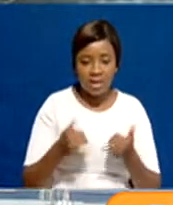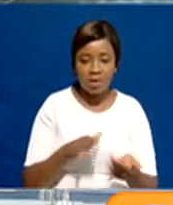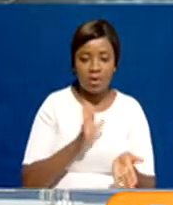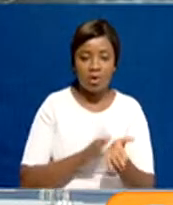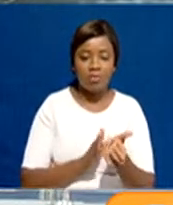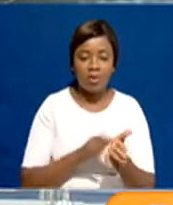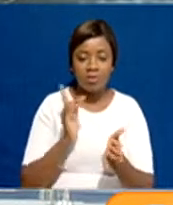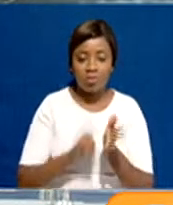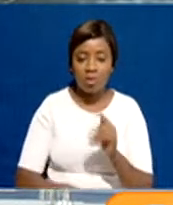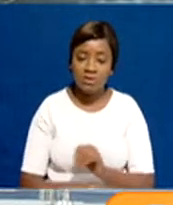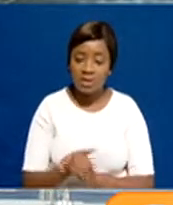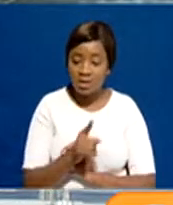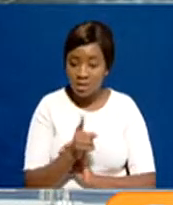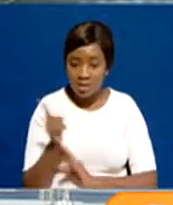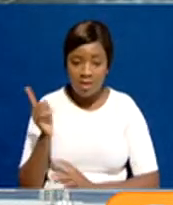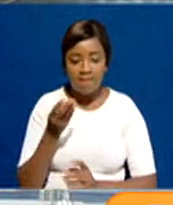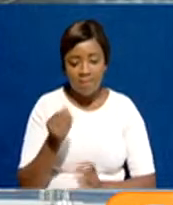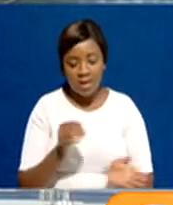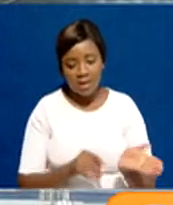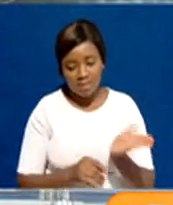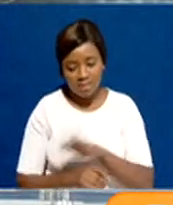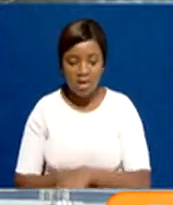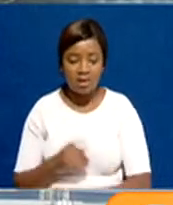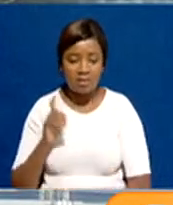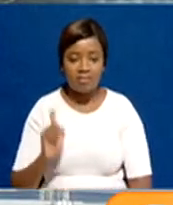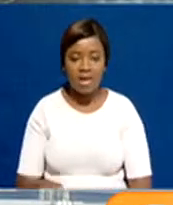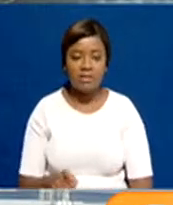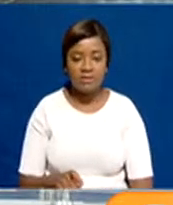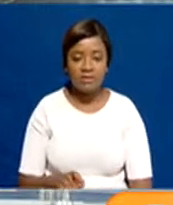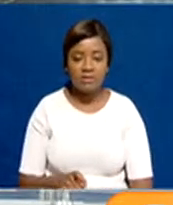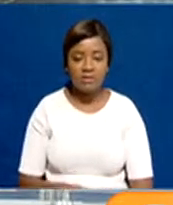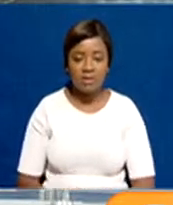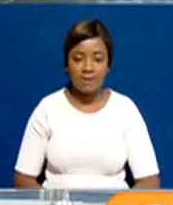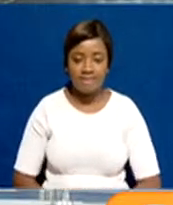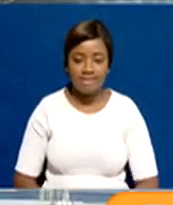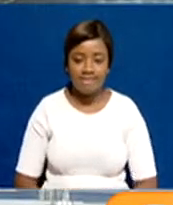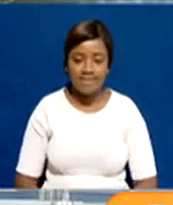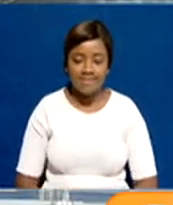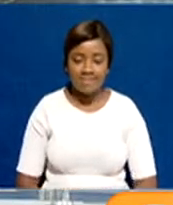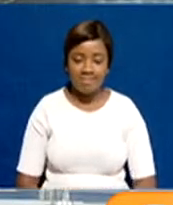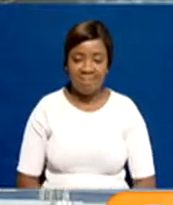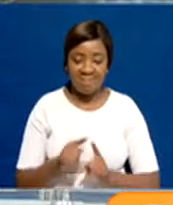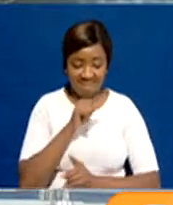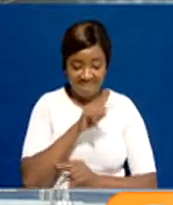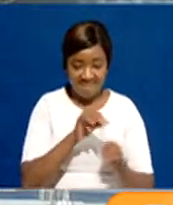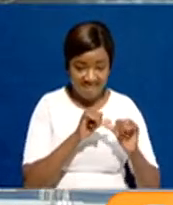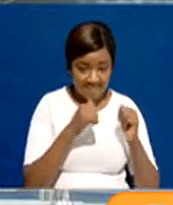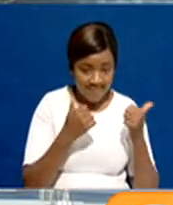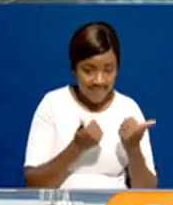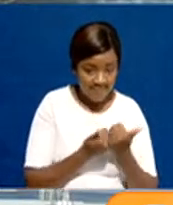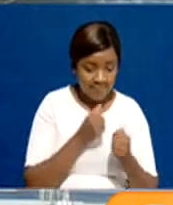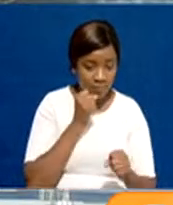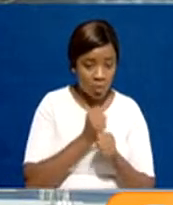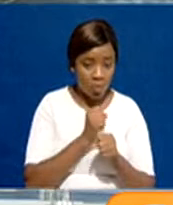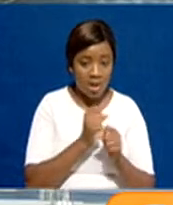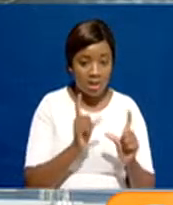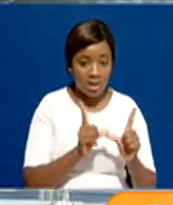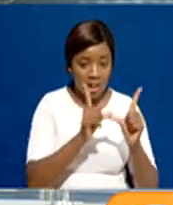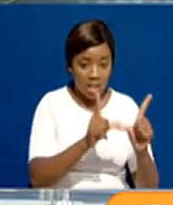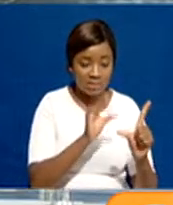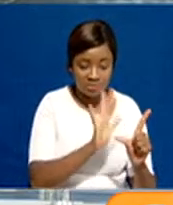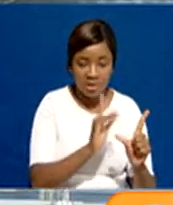that the applicants be refunded their money with immediate effect and the agency's operating license be